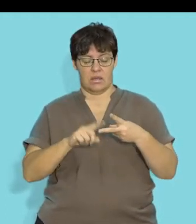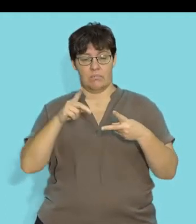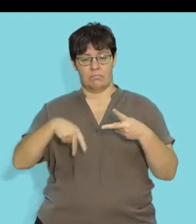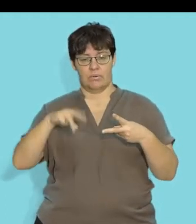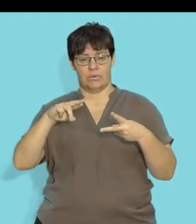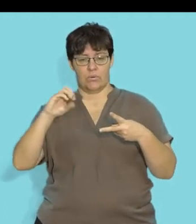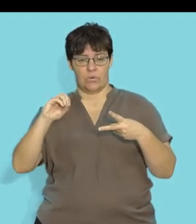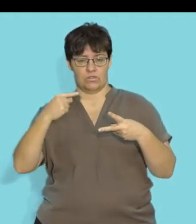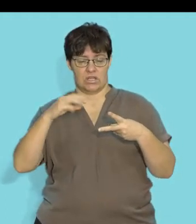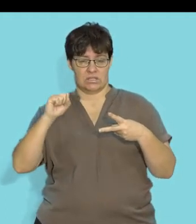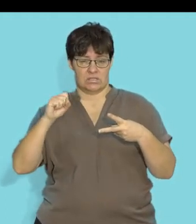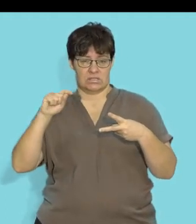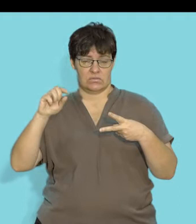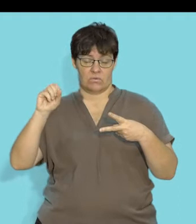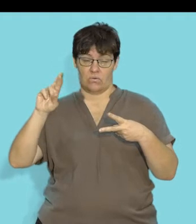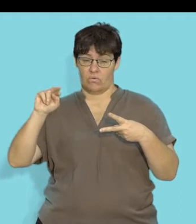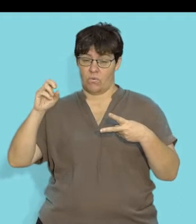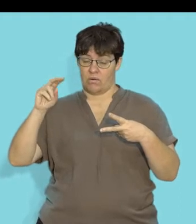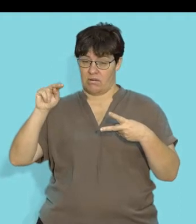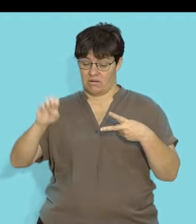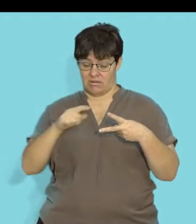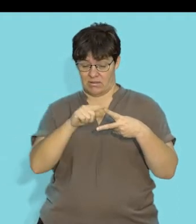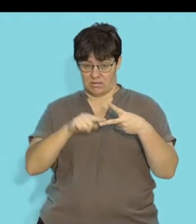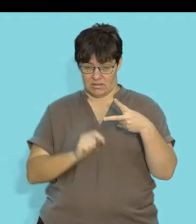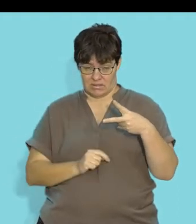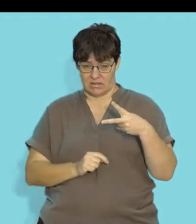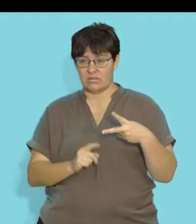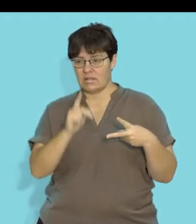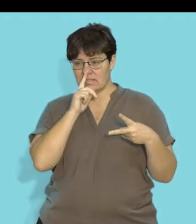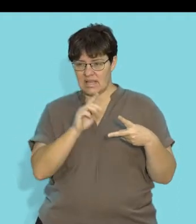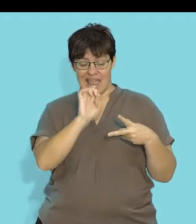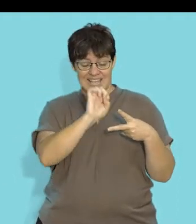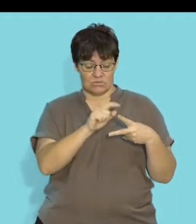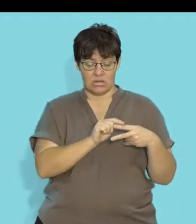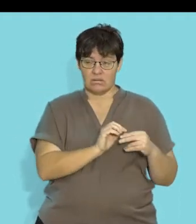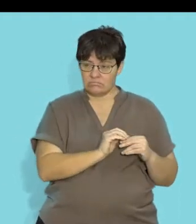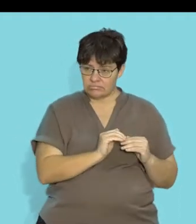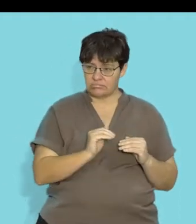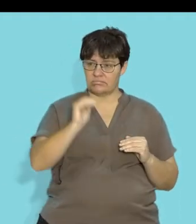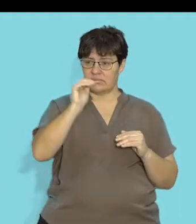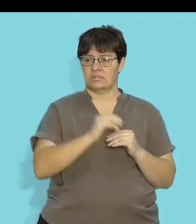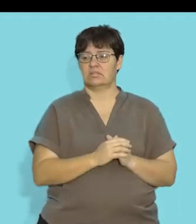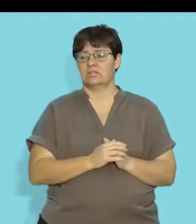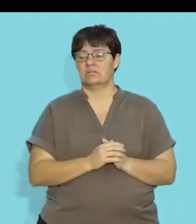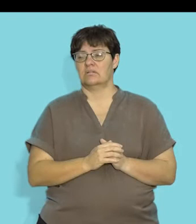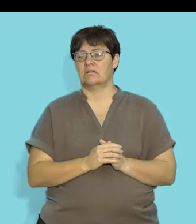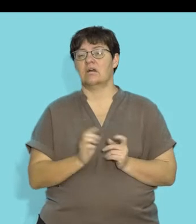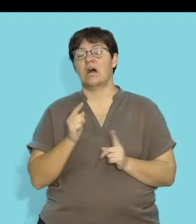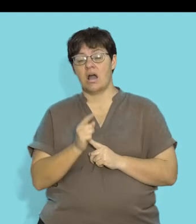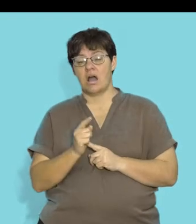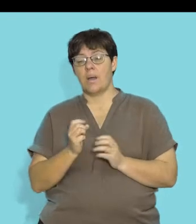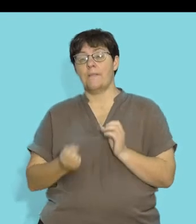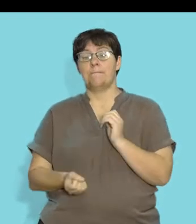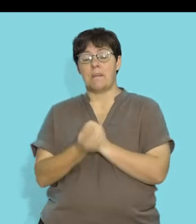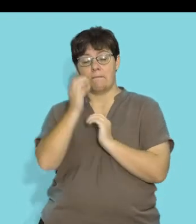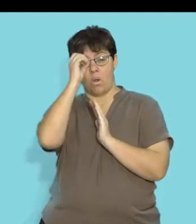know that as the follicle develops, we see that there's an increase in the estrogen levels, and then